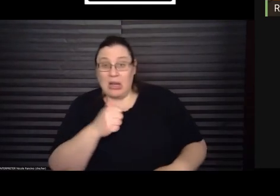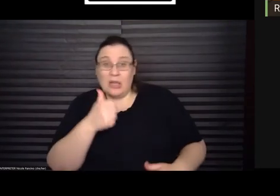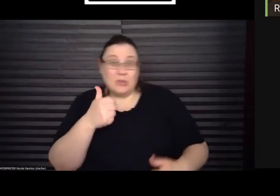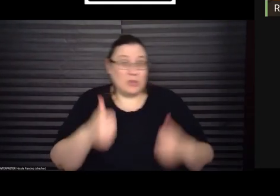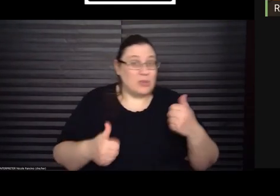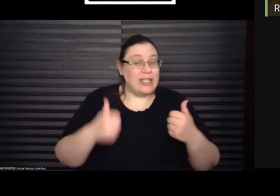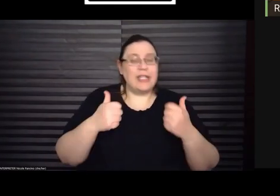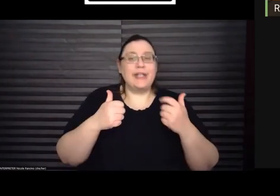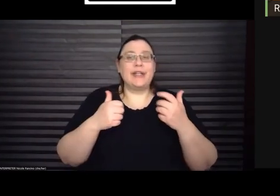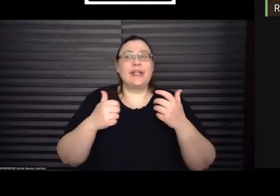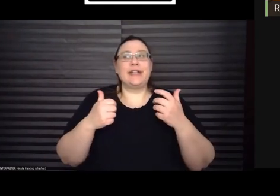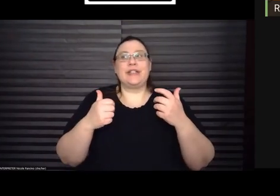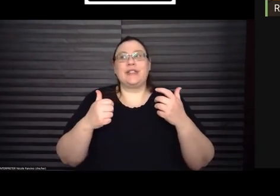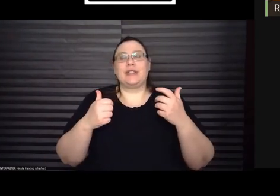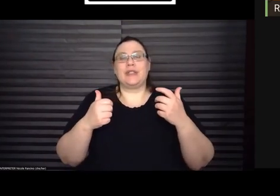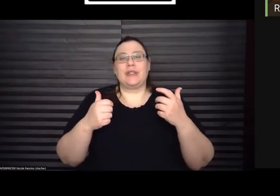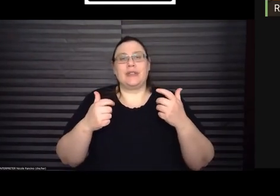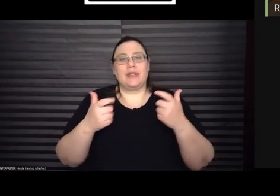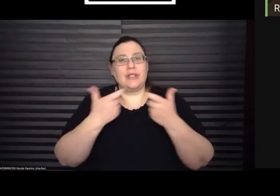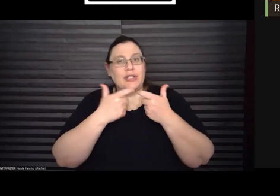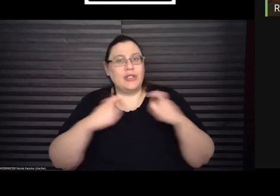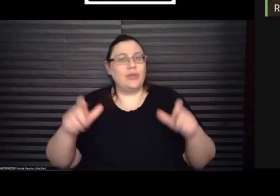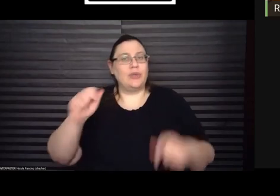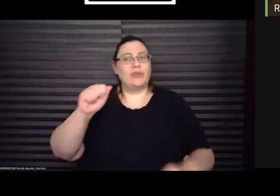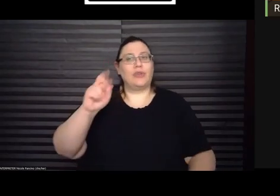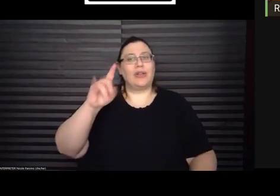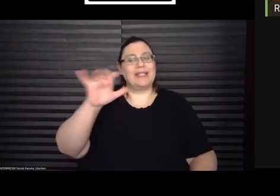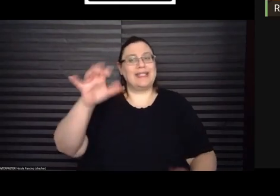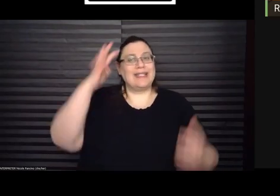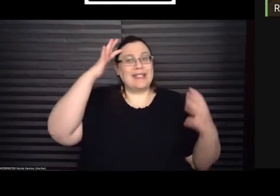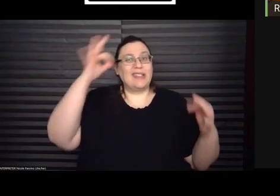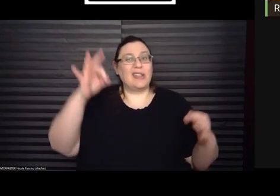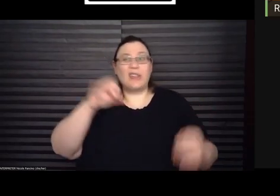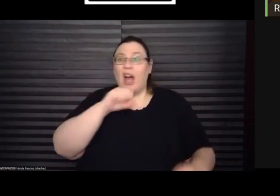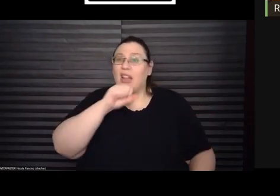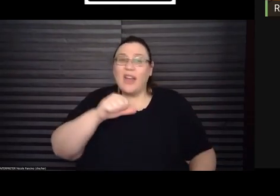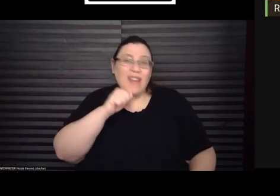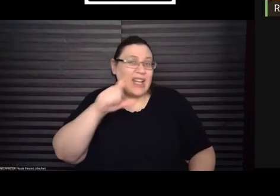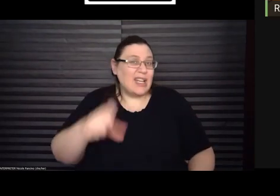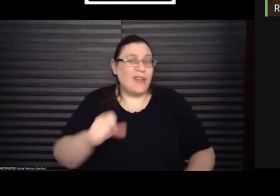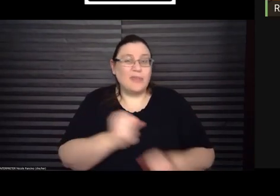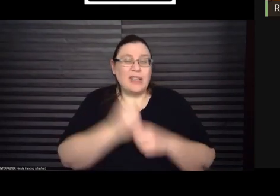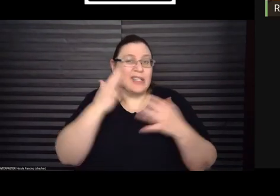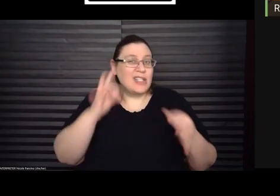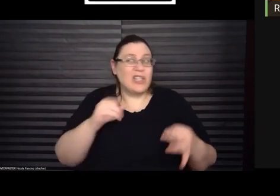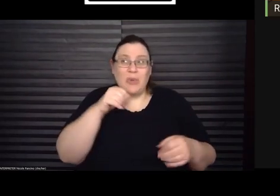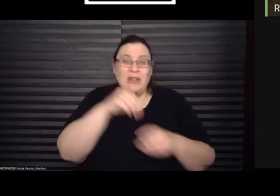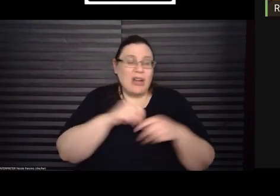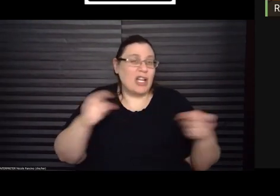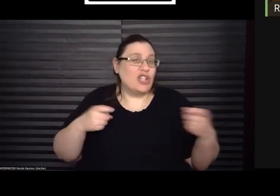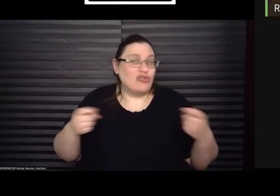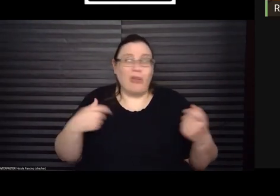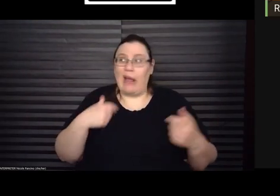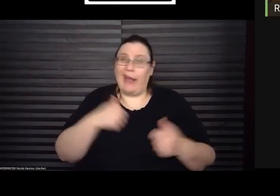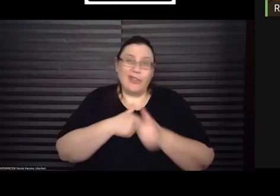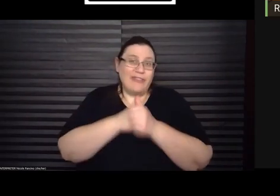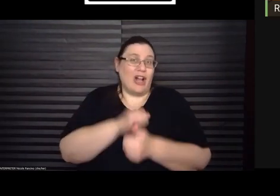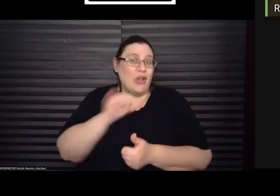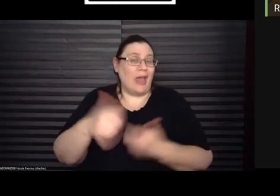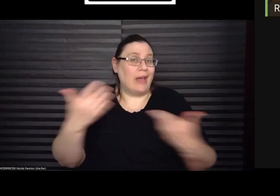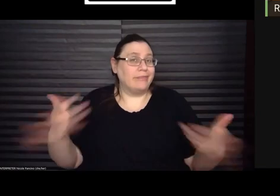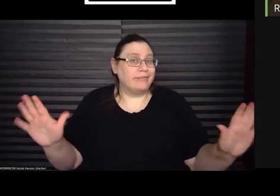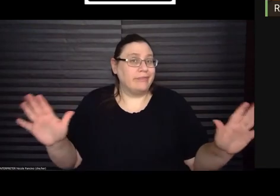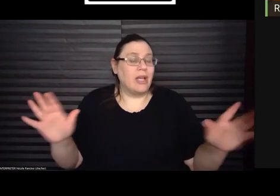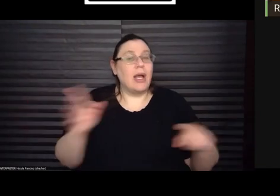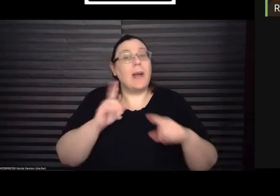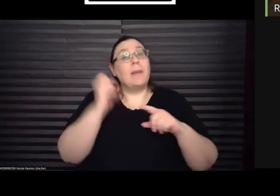that would be, you know, just this huge artistic decision. But I really loved not being in control of it. And I just, that was something I had to work with. And at the